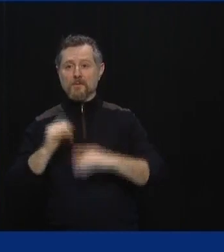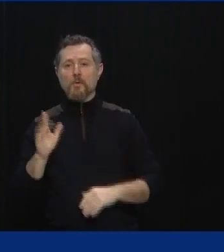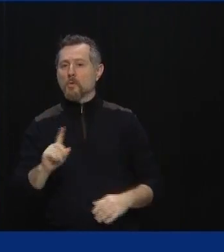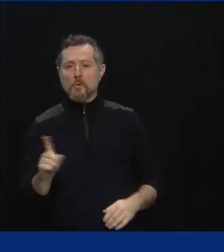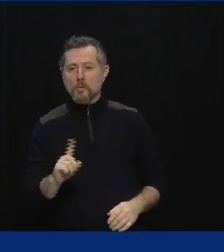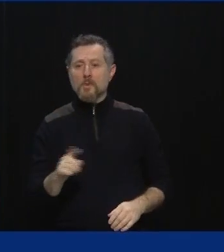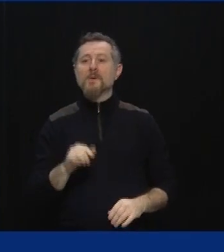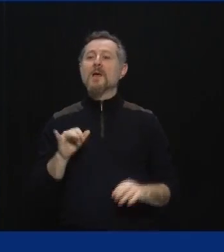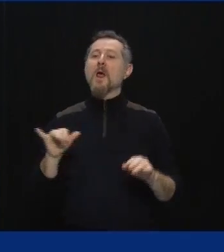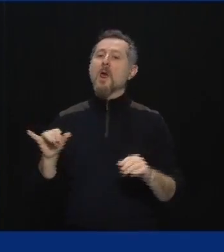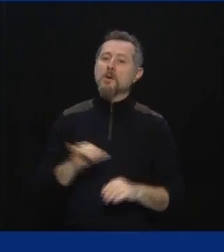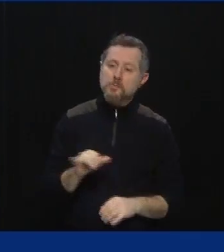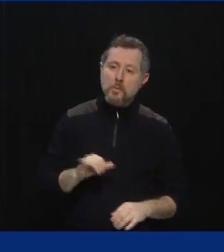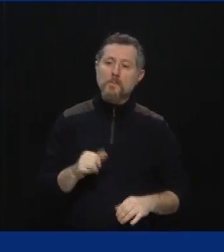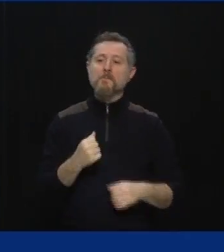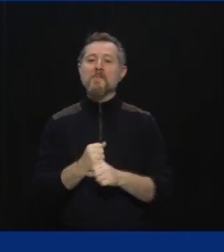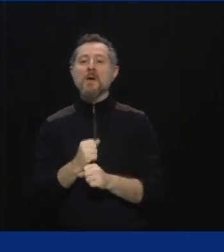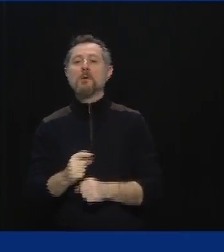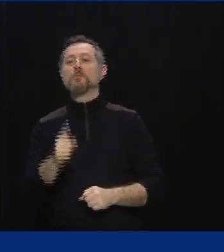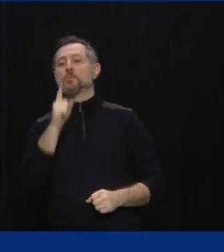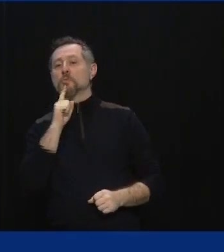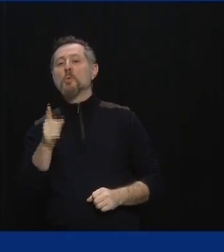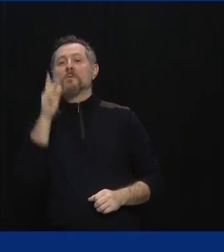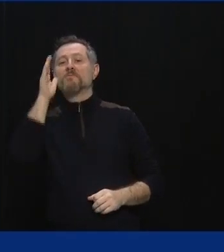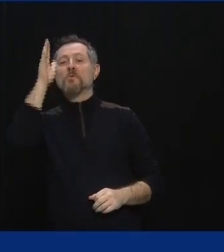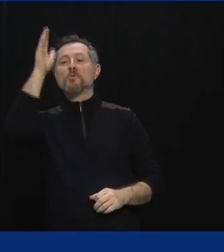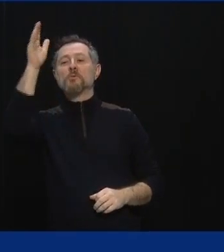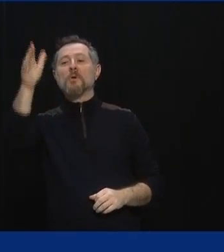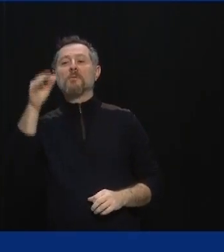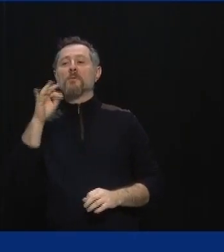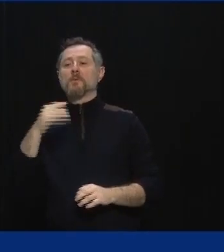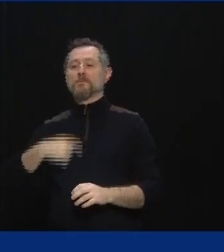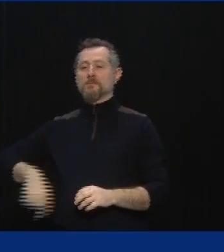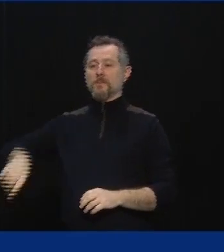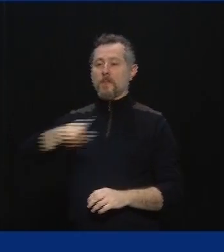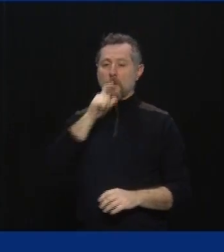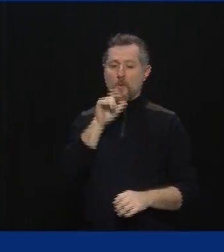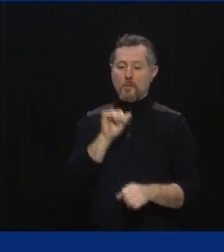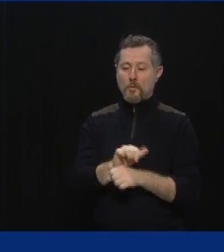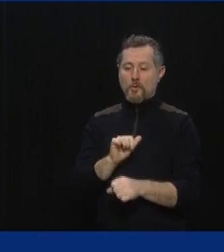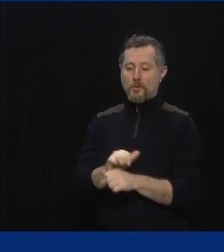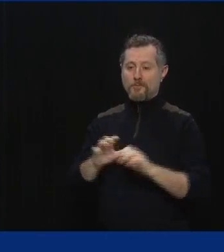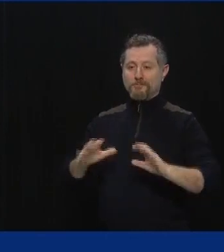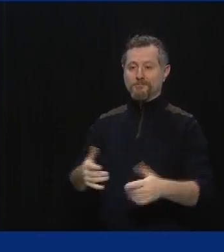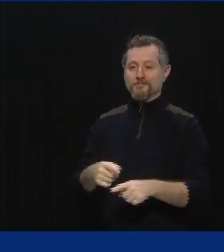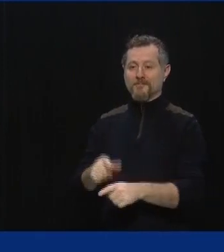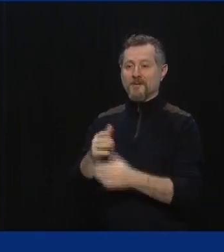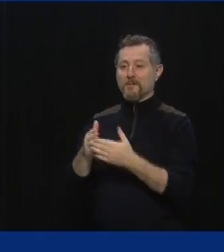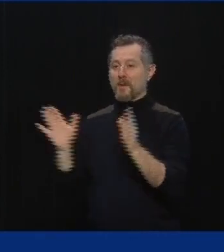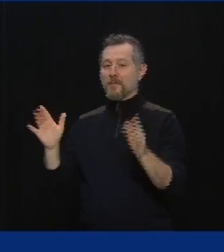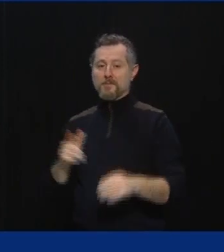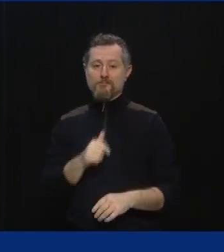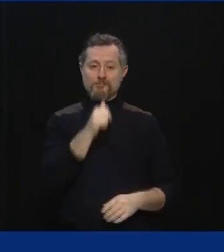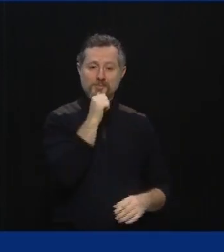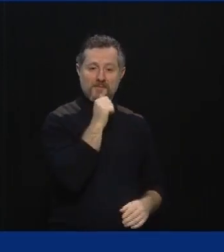also ensuring the future of working men and women in the public and private